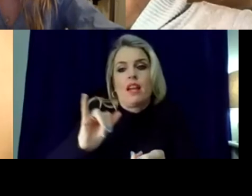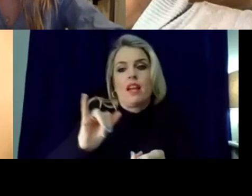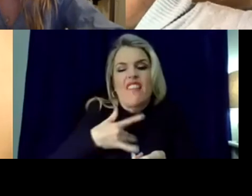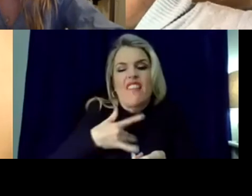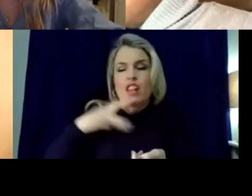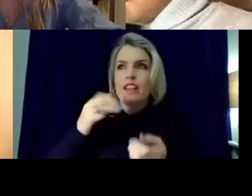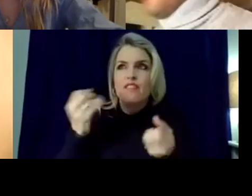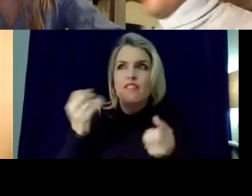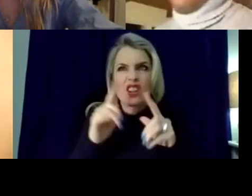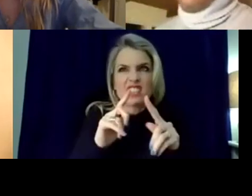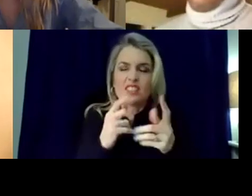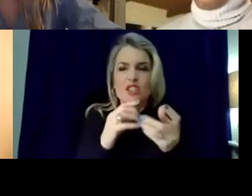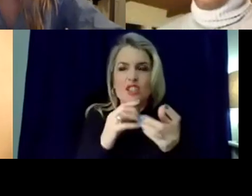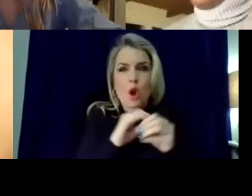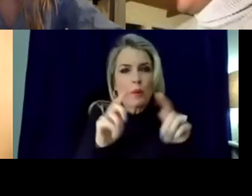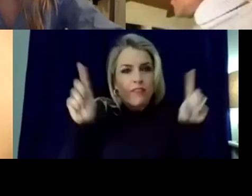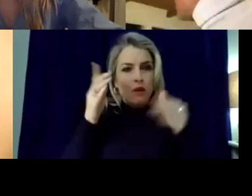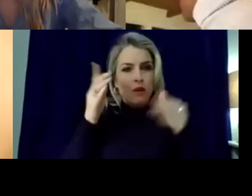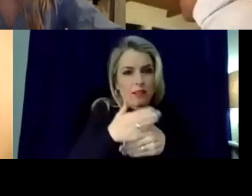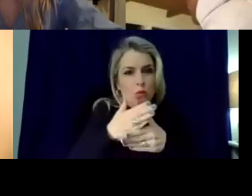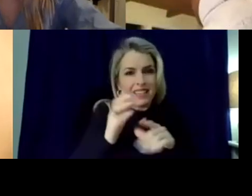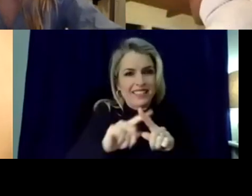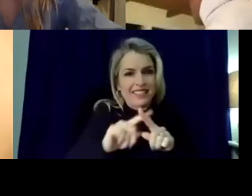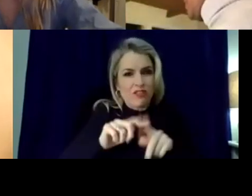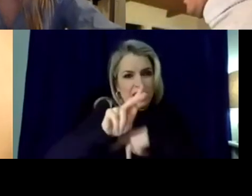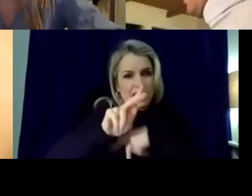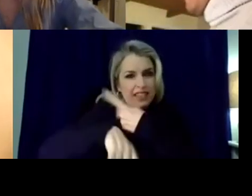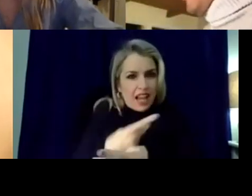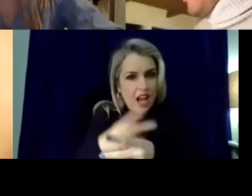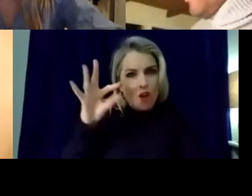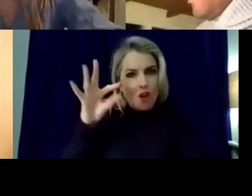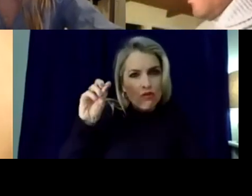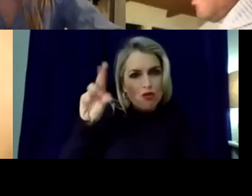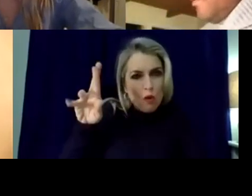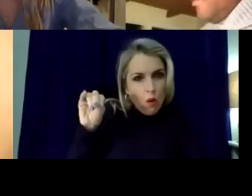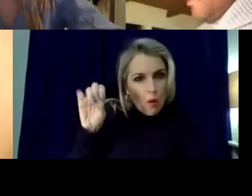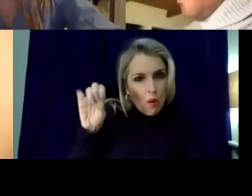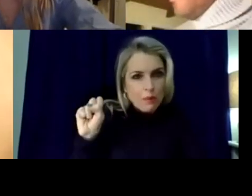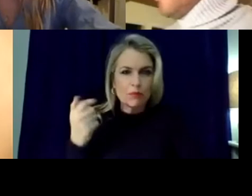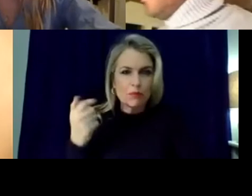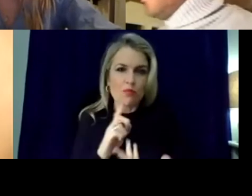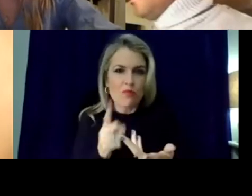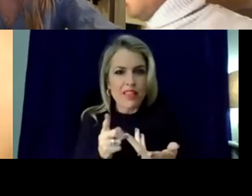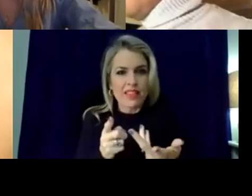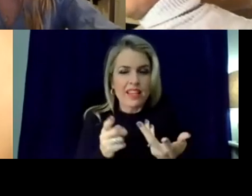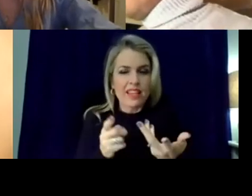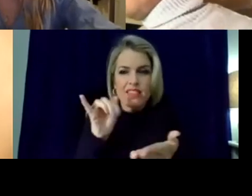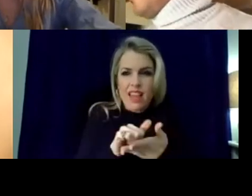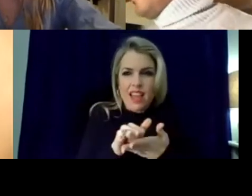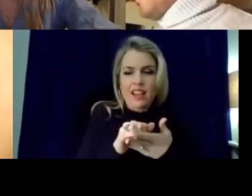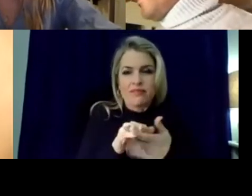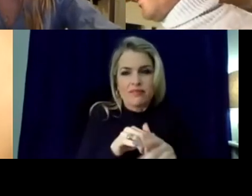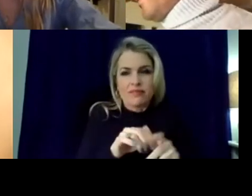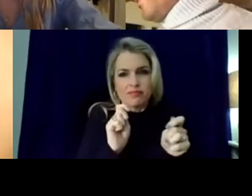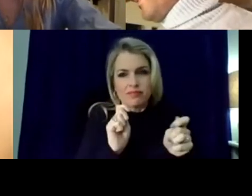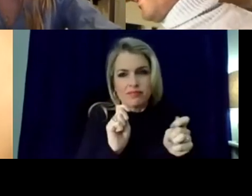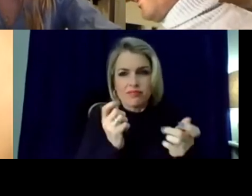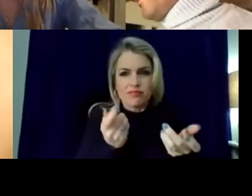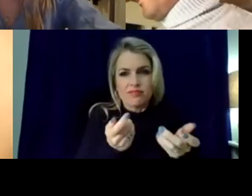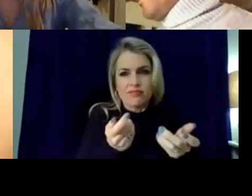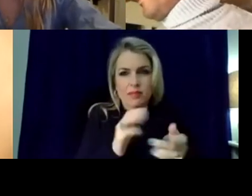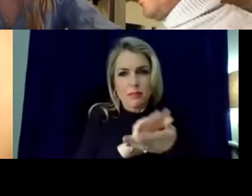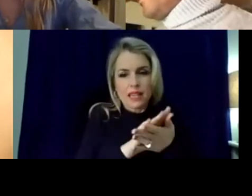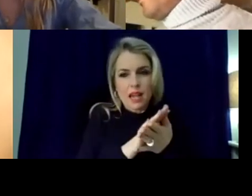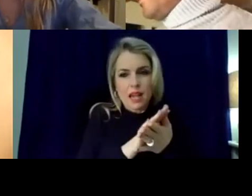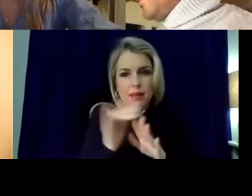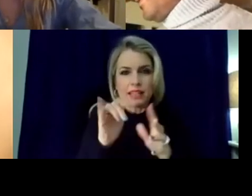I feel like there's very little difference between forms. I think that like form distinction gets like, it